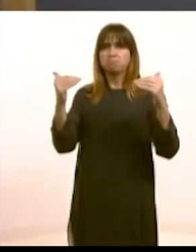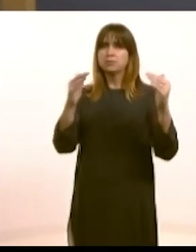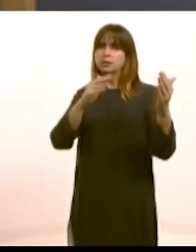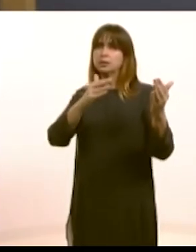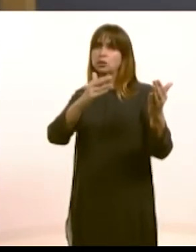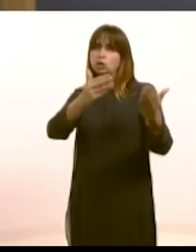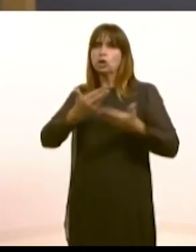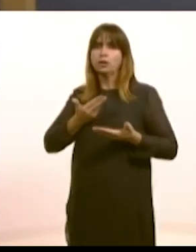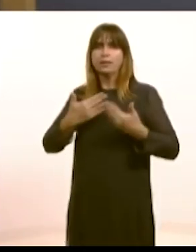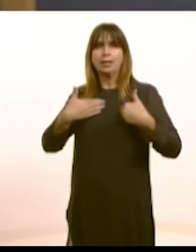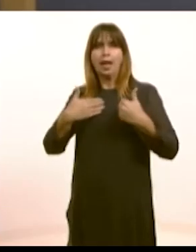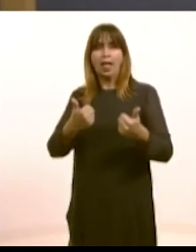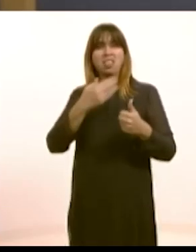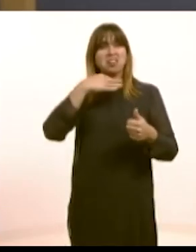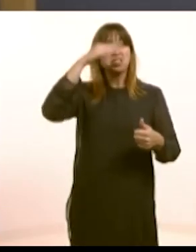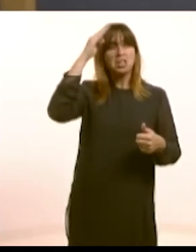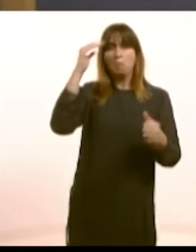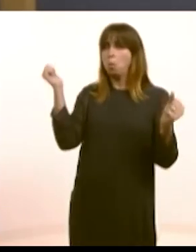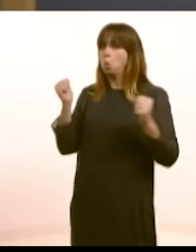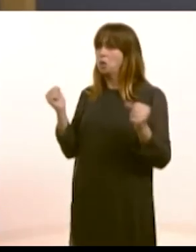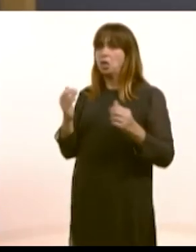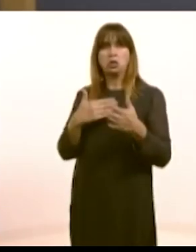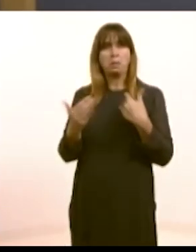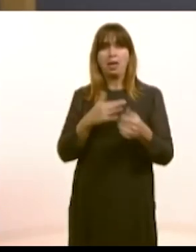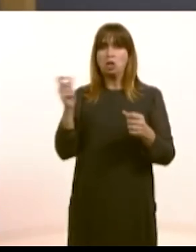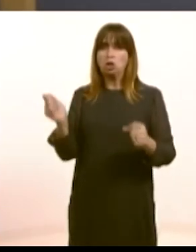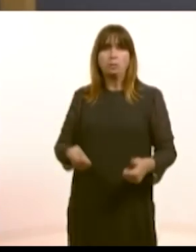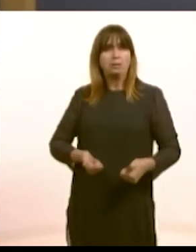summer. So how do you